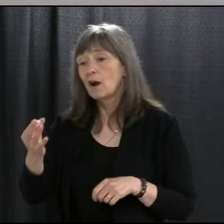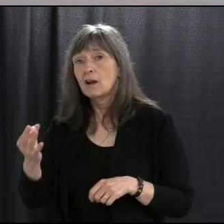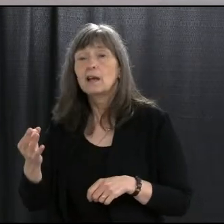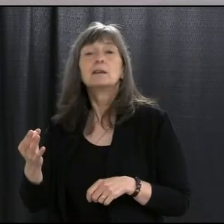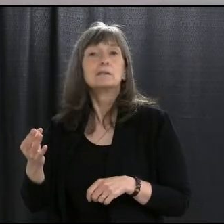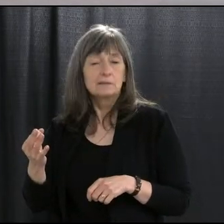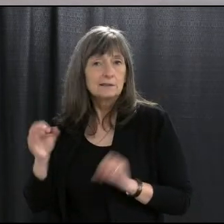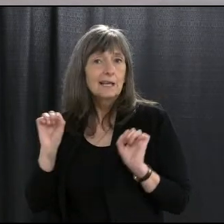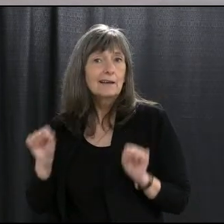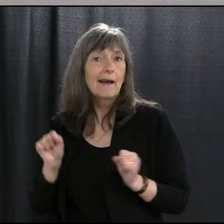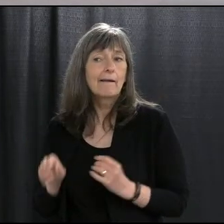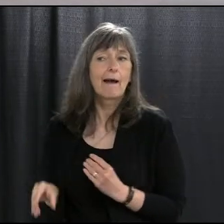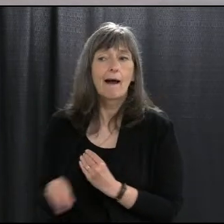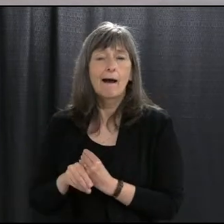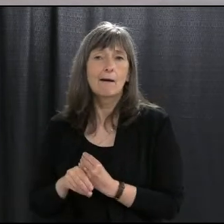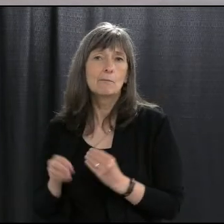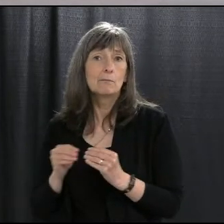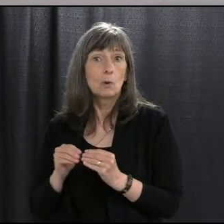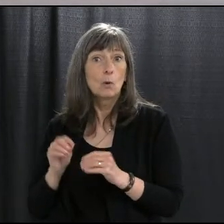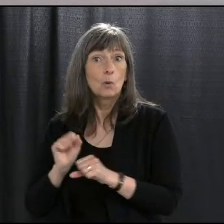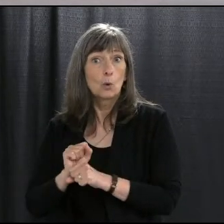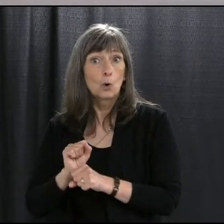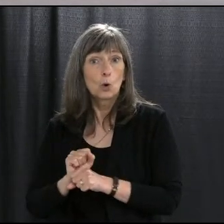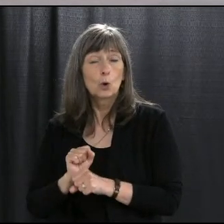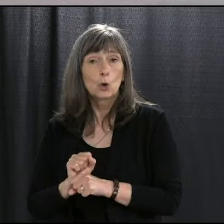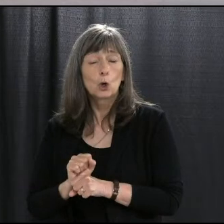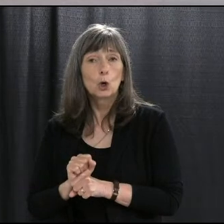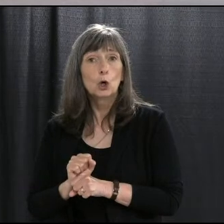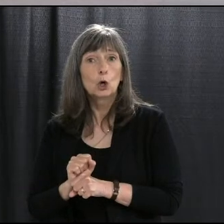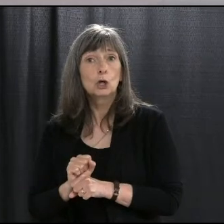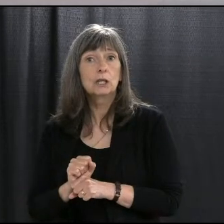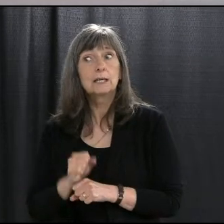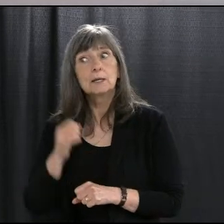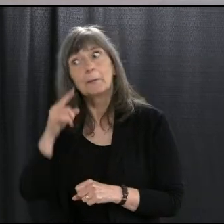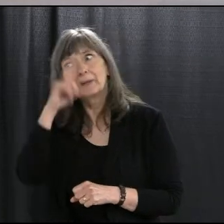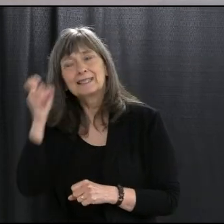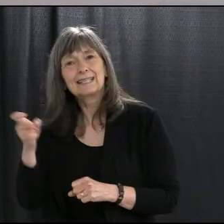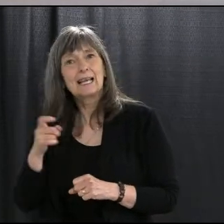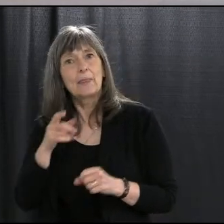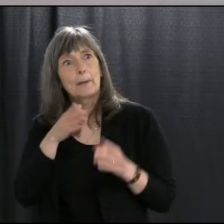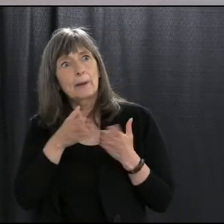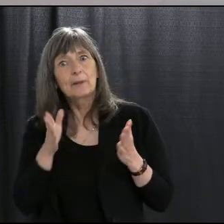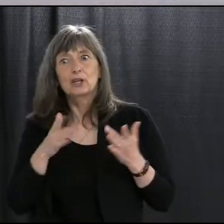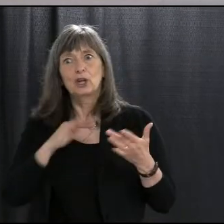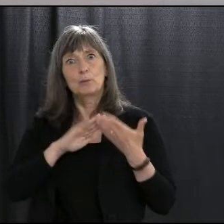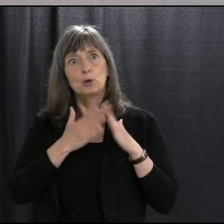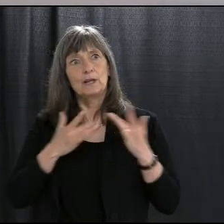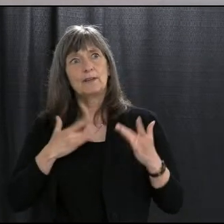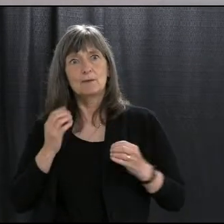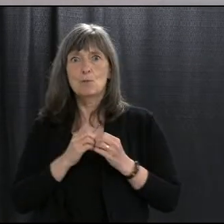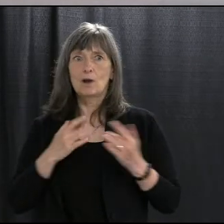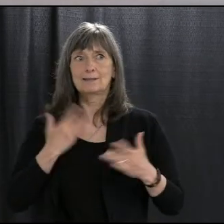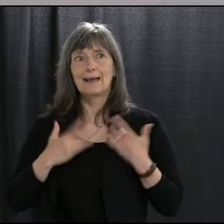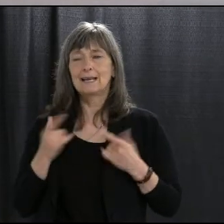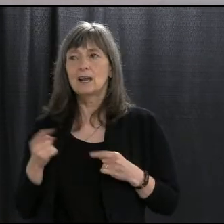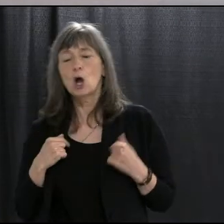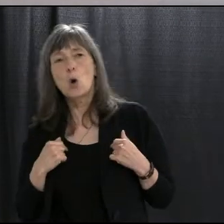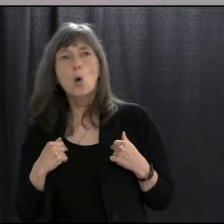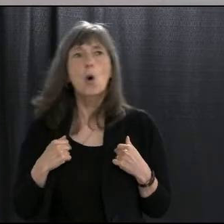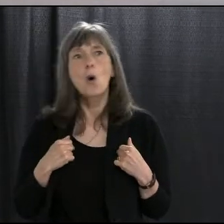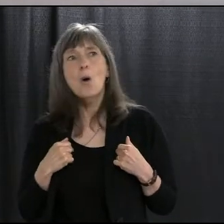shifts in something that, the public and the community are very excited about, and so it gives them that little bit of variety in their